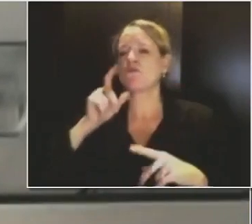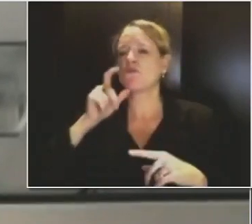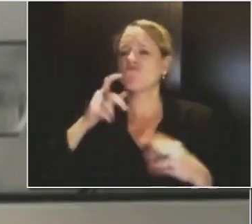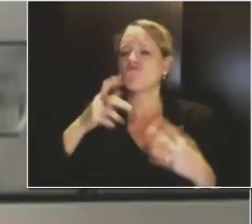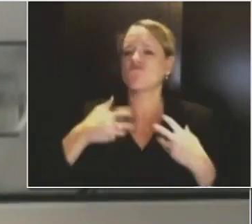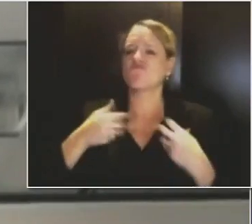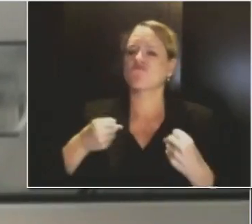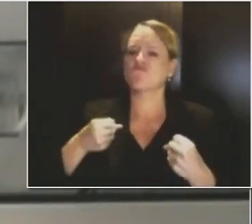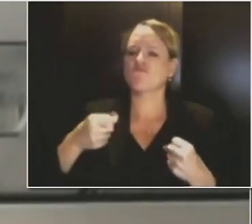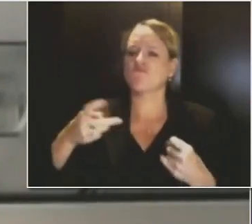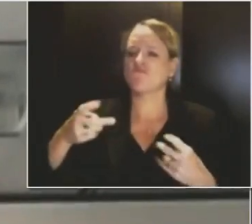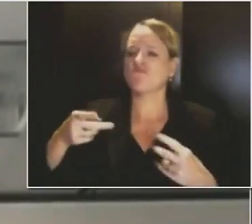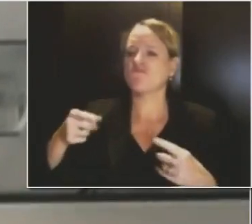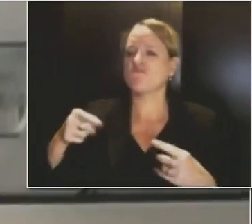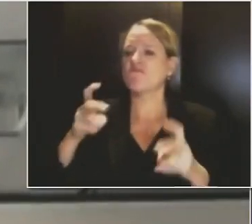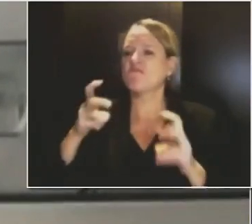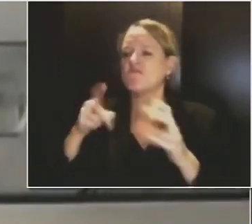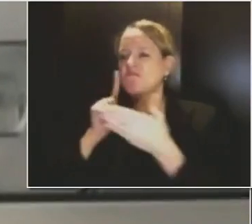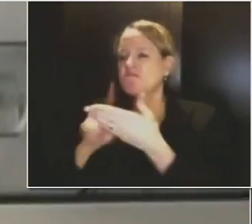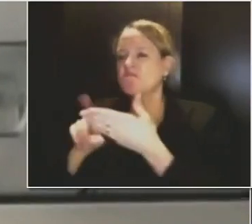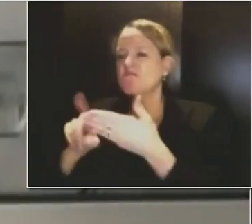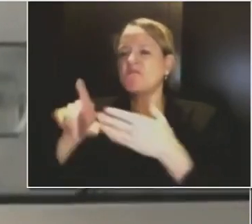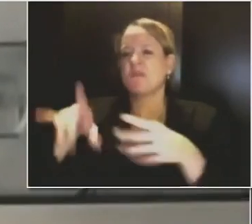some limitations.